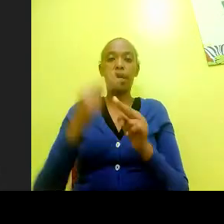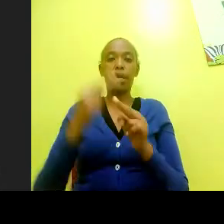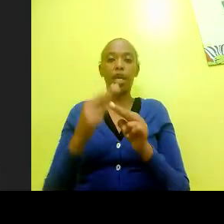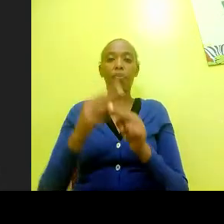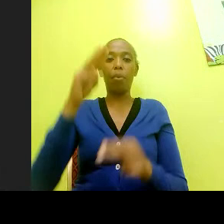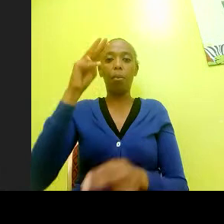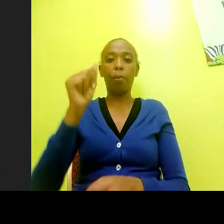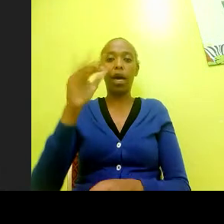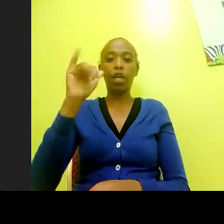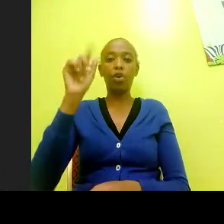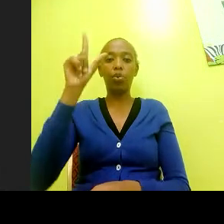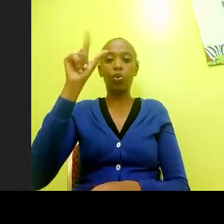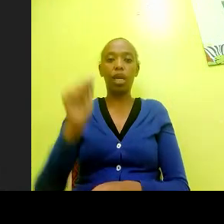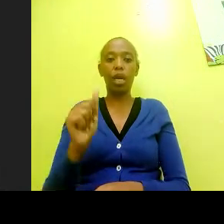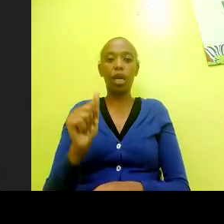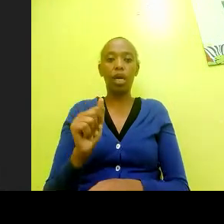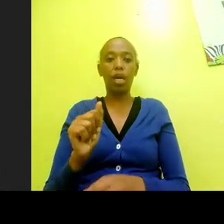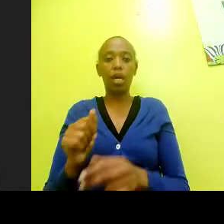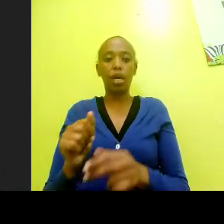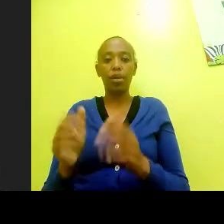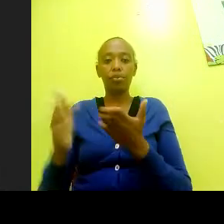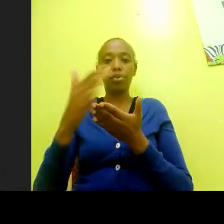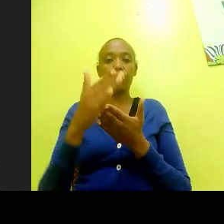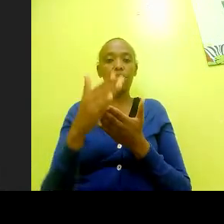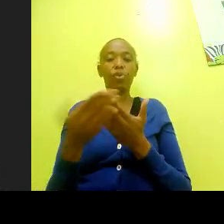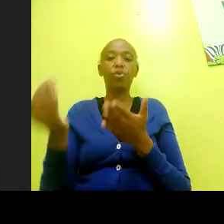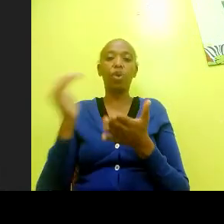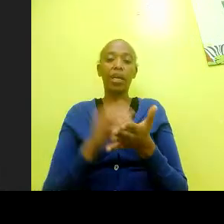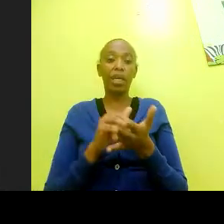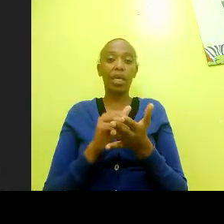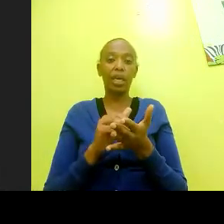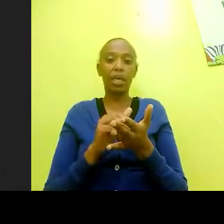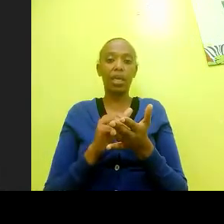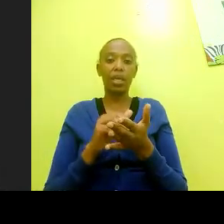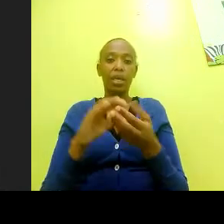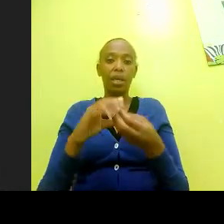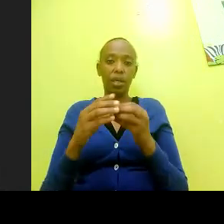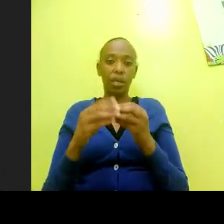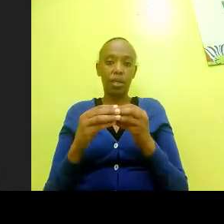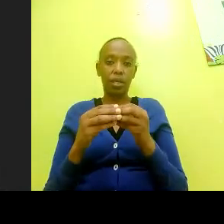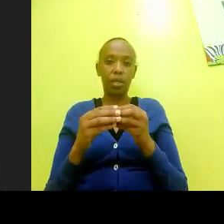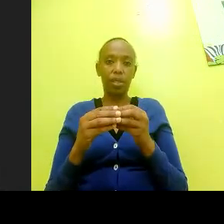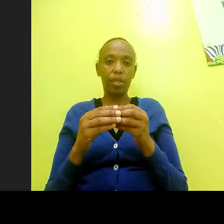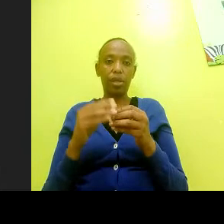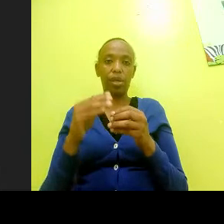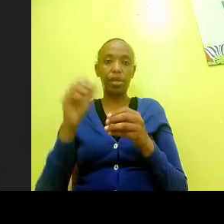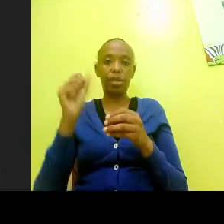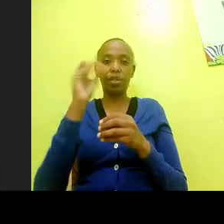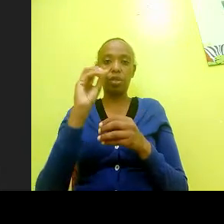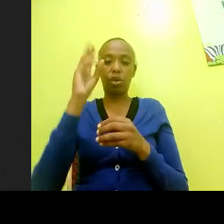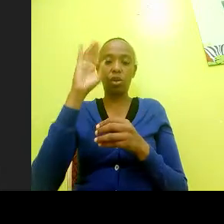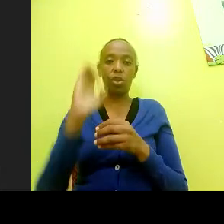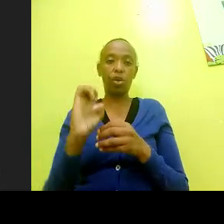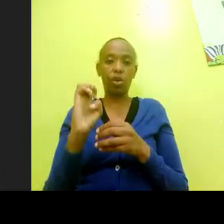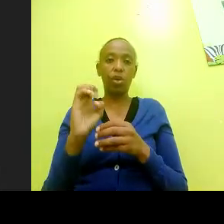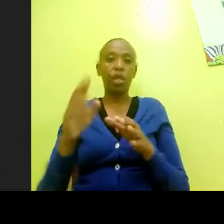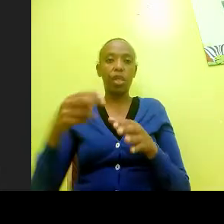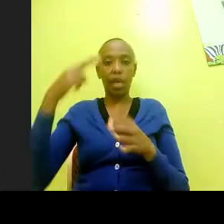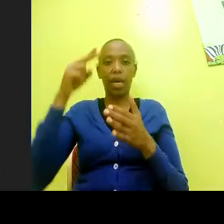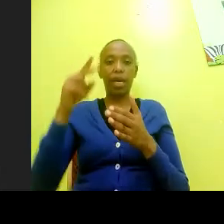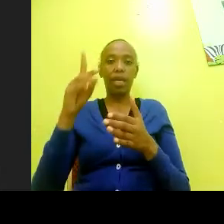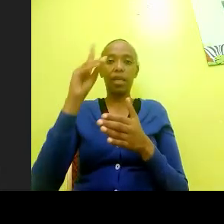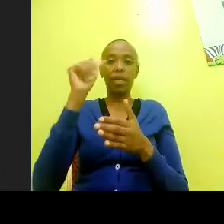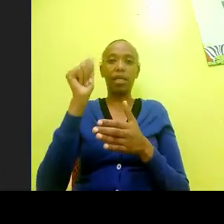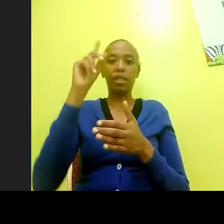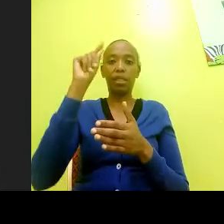together to, again, create the scoring. So that database is